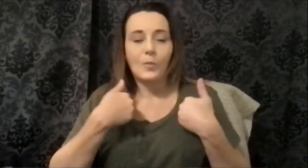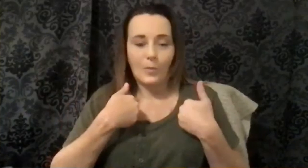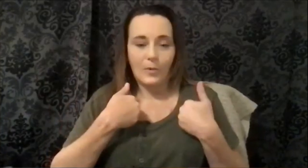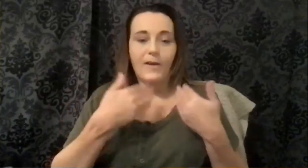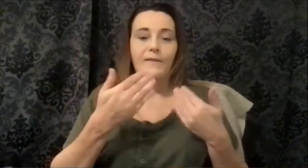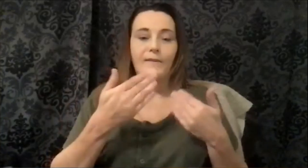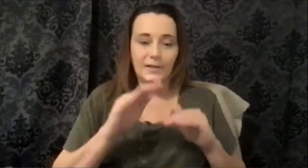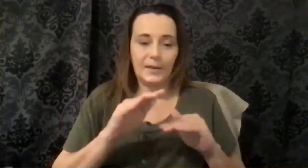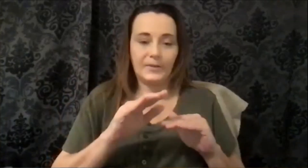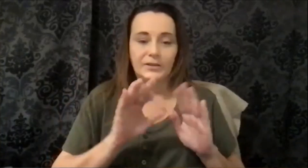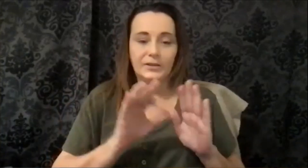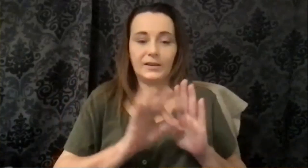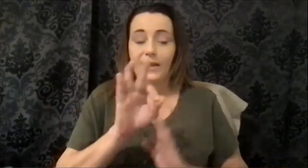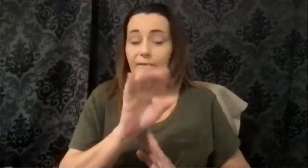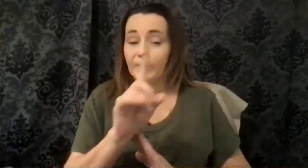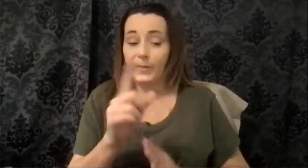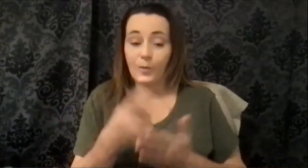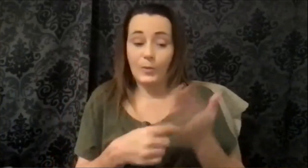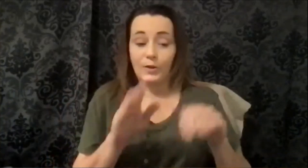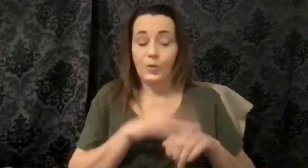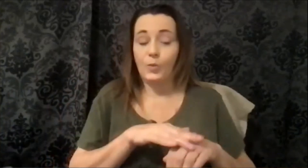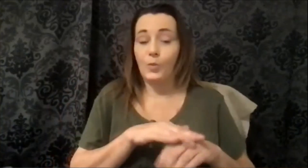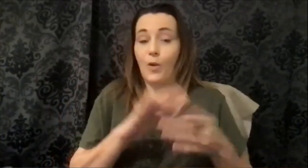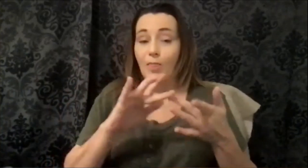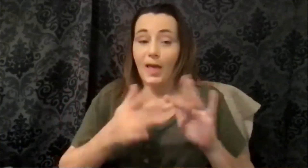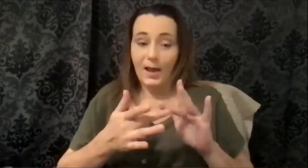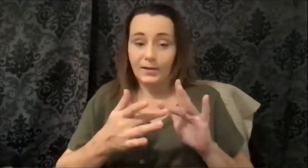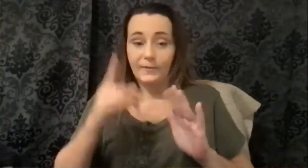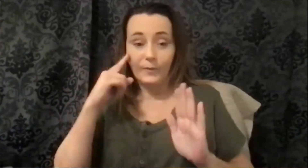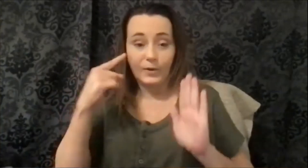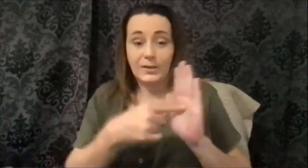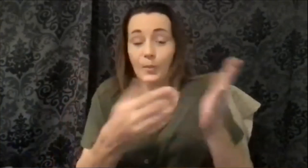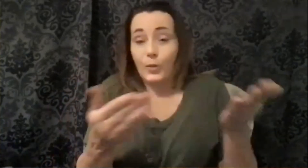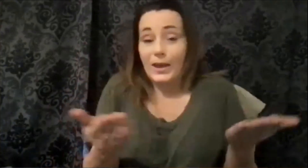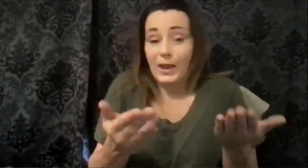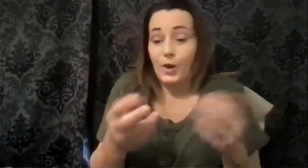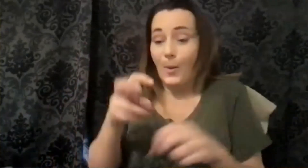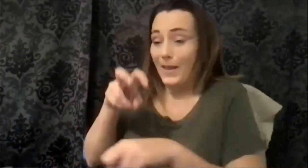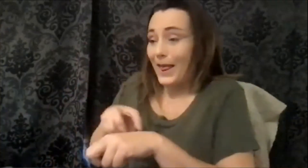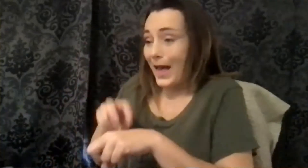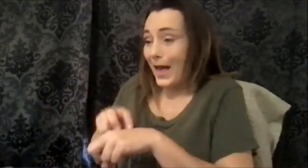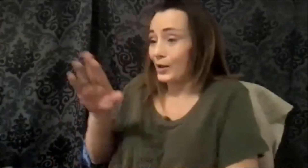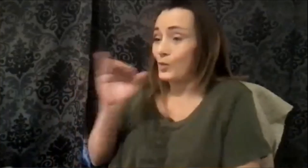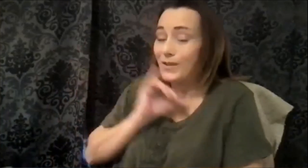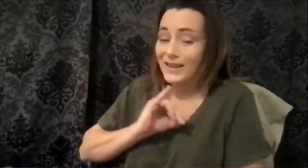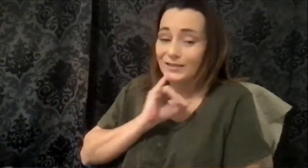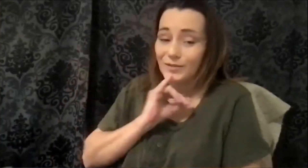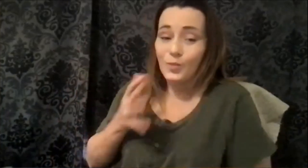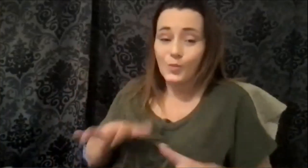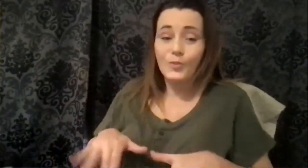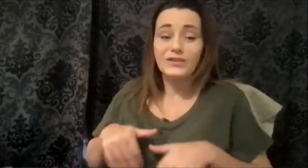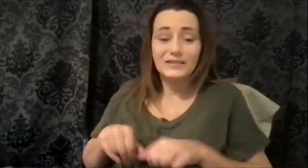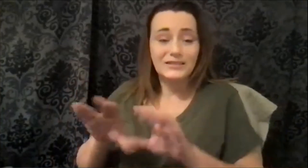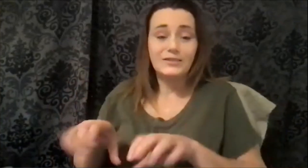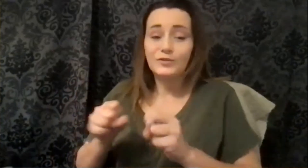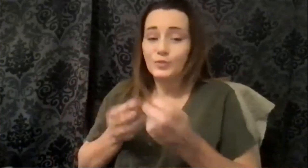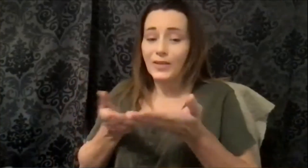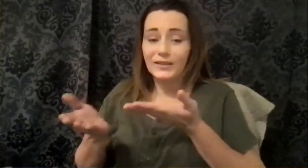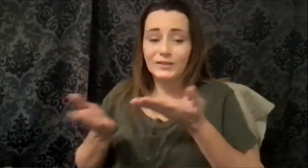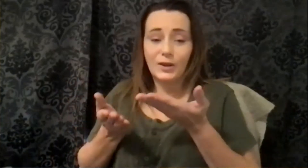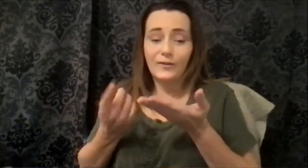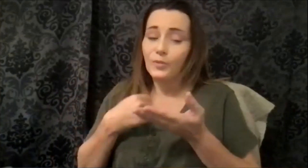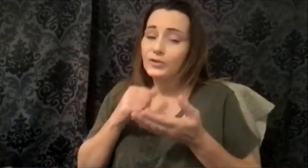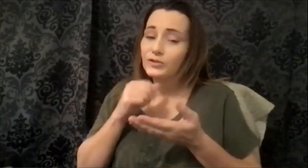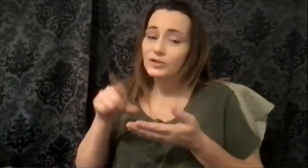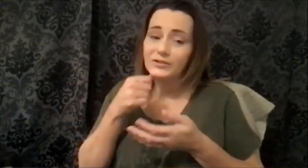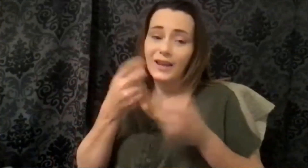as what we do online. Like, for example, like we're here now, I'm in Ireland and y'all's in Israel, we're still doing the service. We're just not traveling to